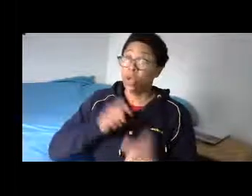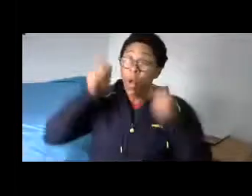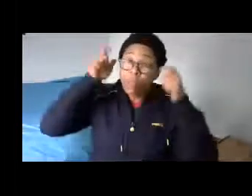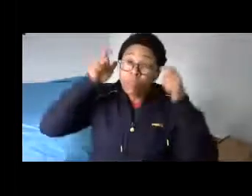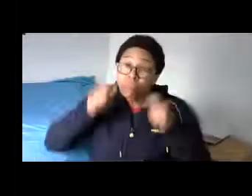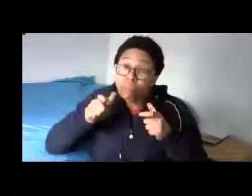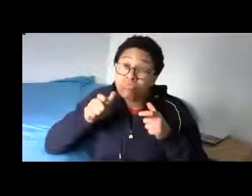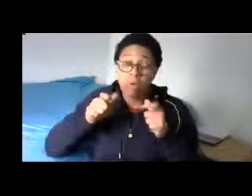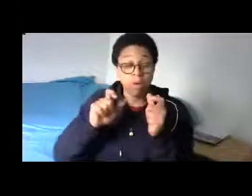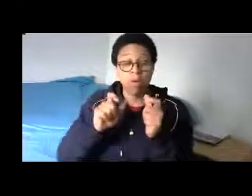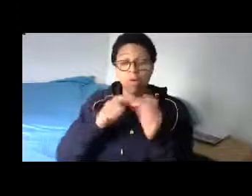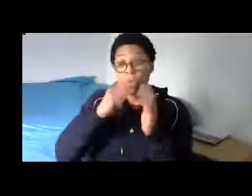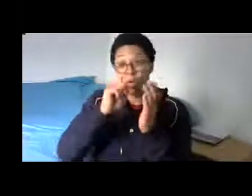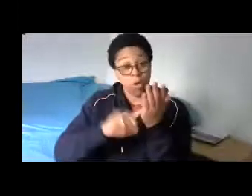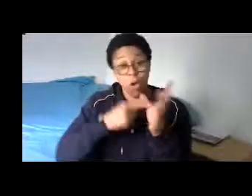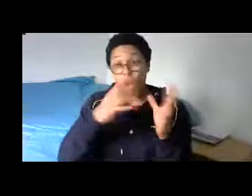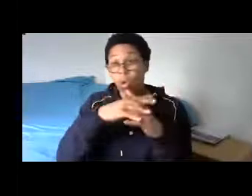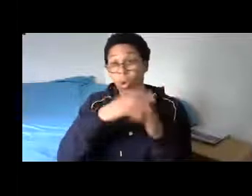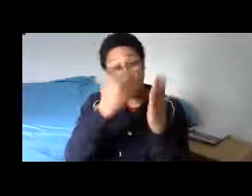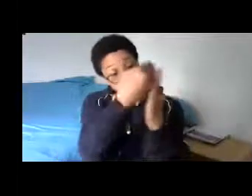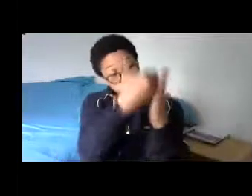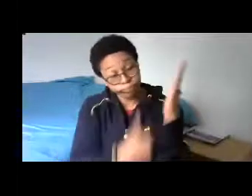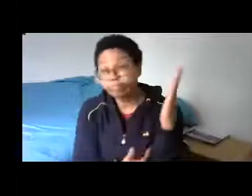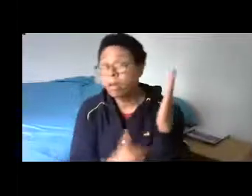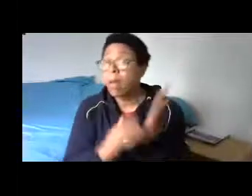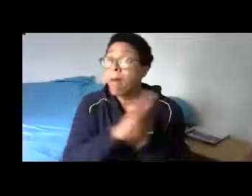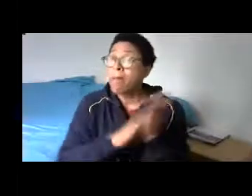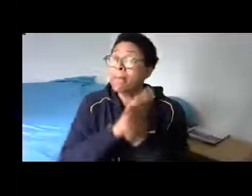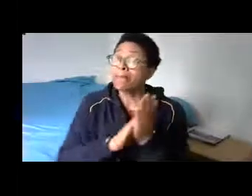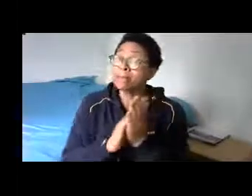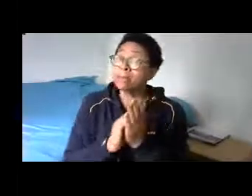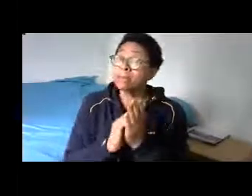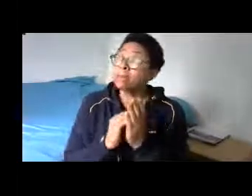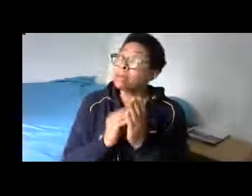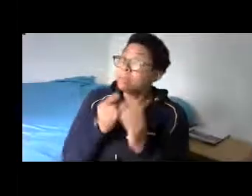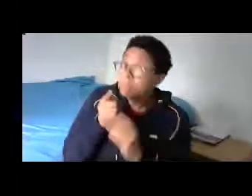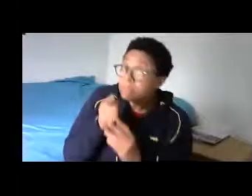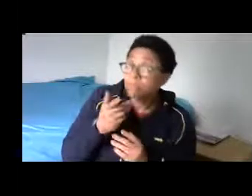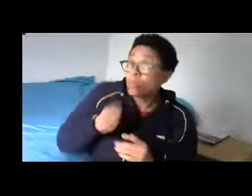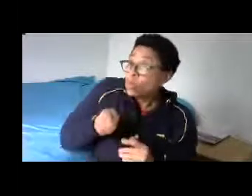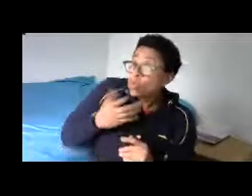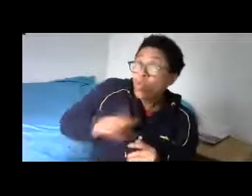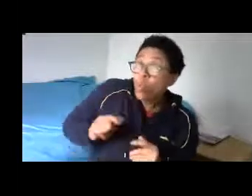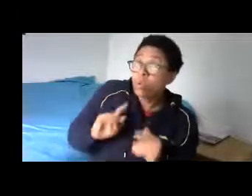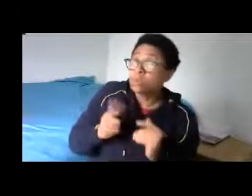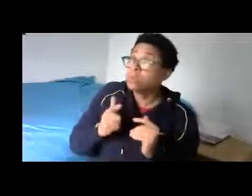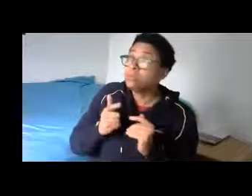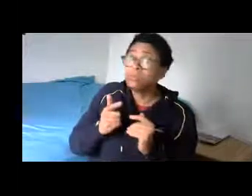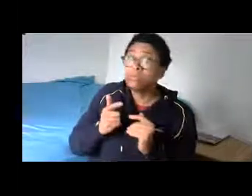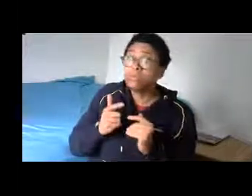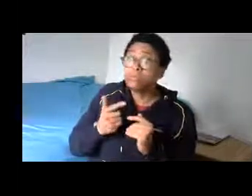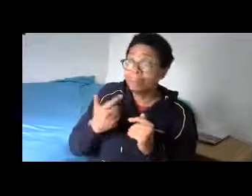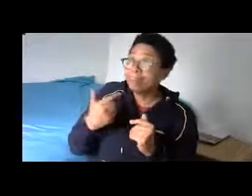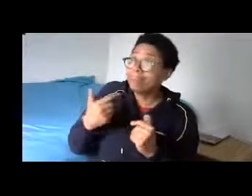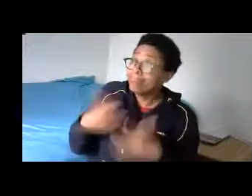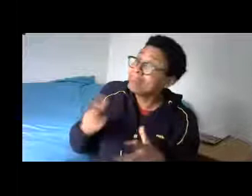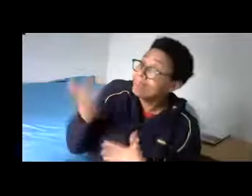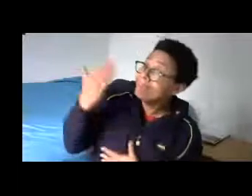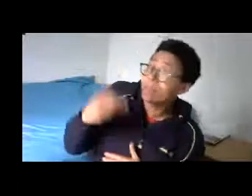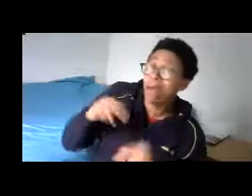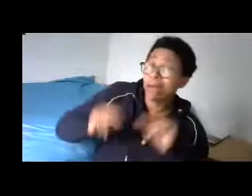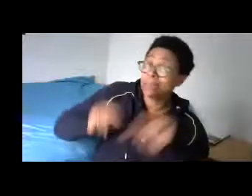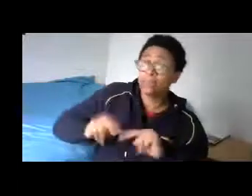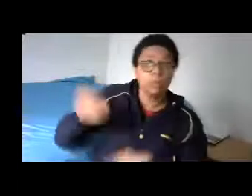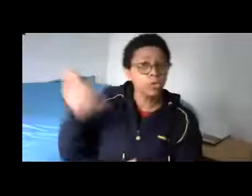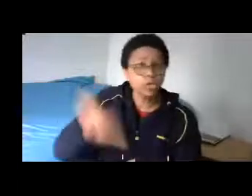problem is local authorities are now trying to reduce the number of people who get assessments, and they do all kinds